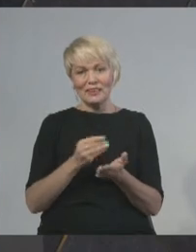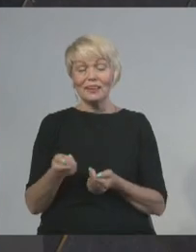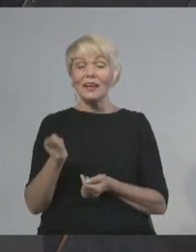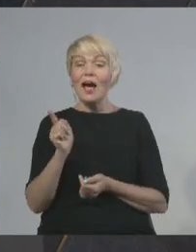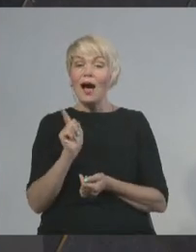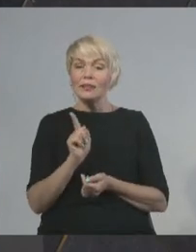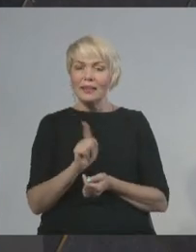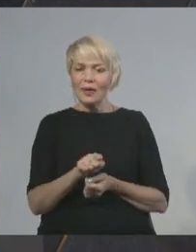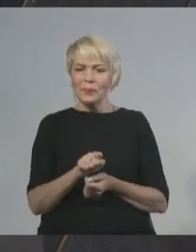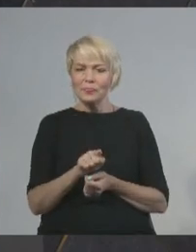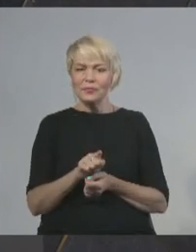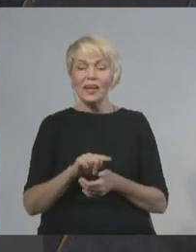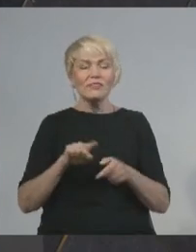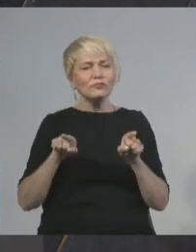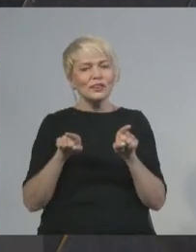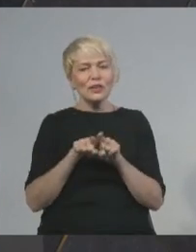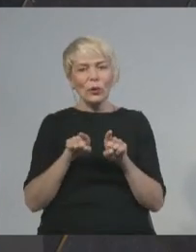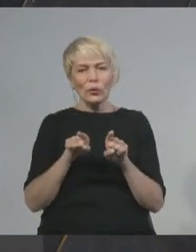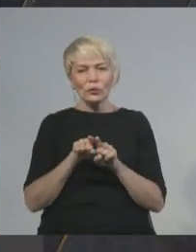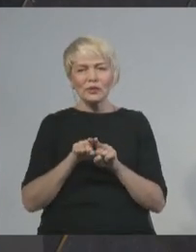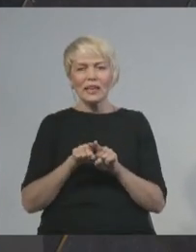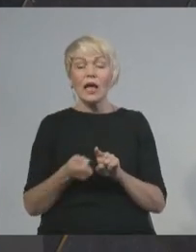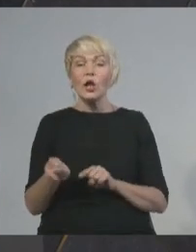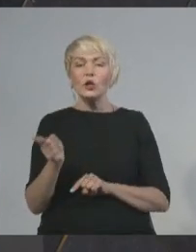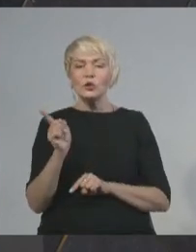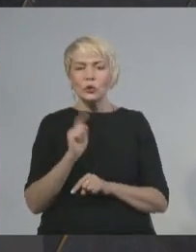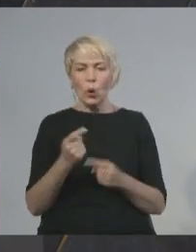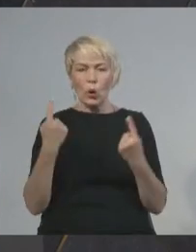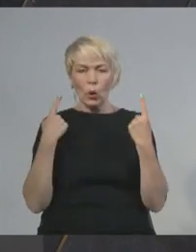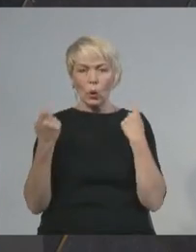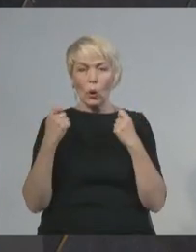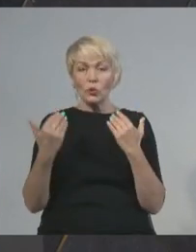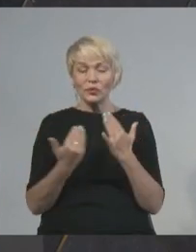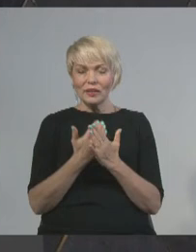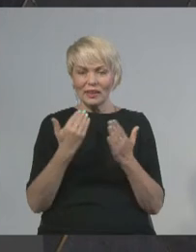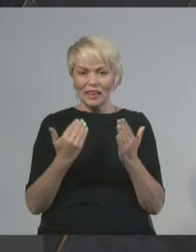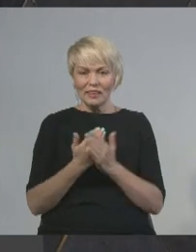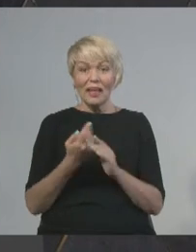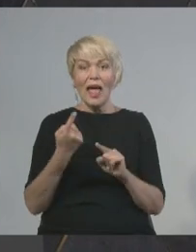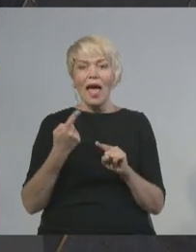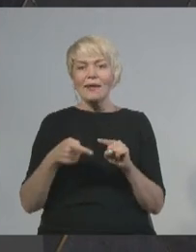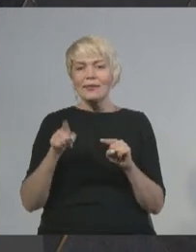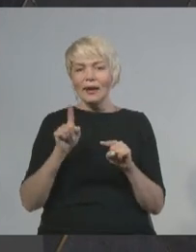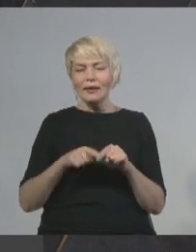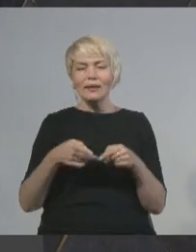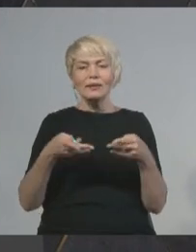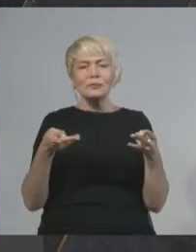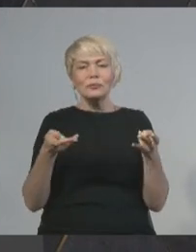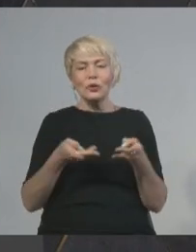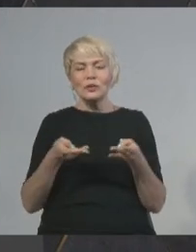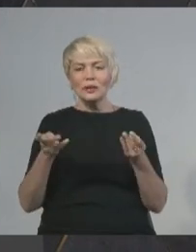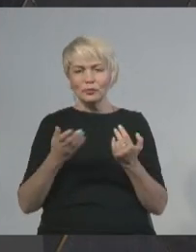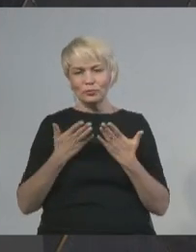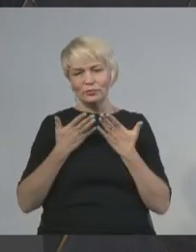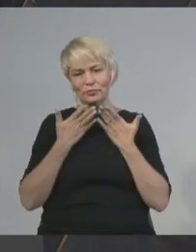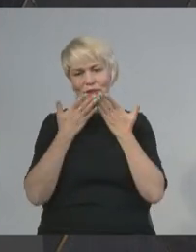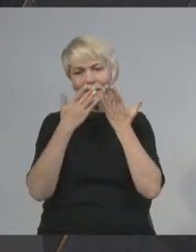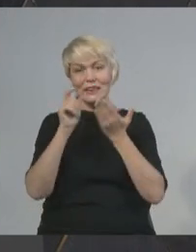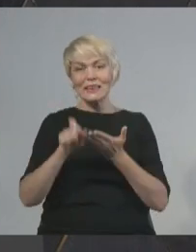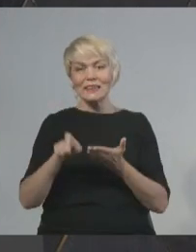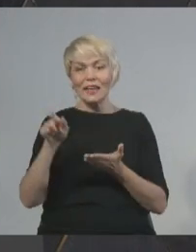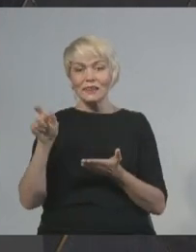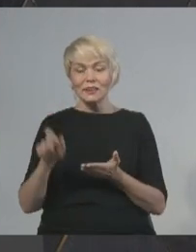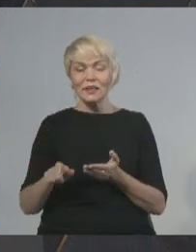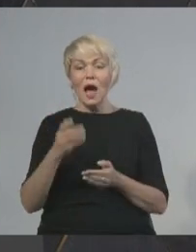quality if it corresponds to all the requirements or to all the standards of good quality journalists